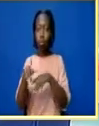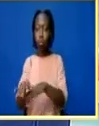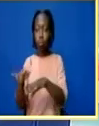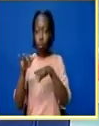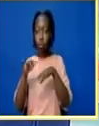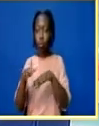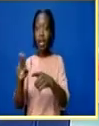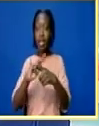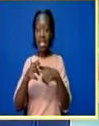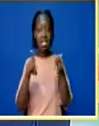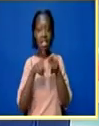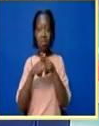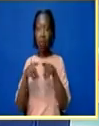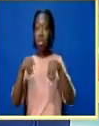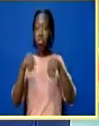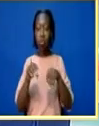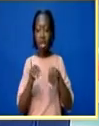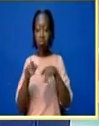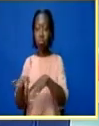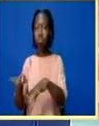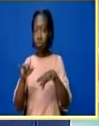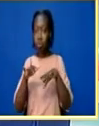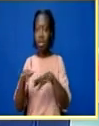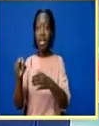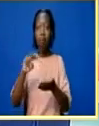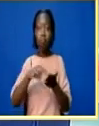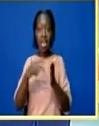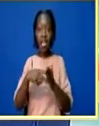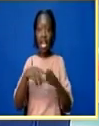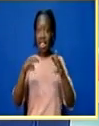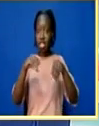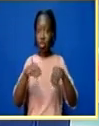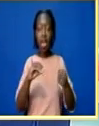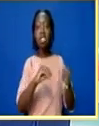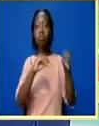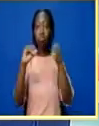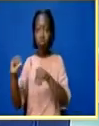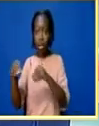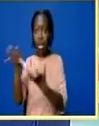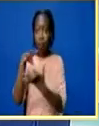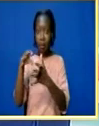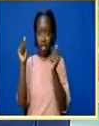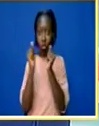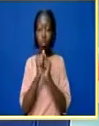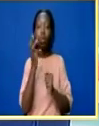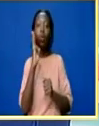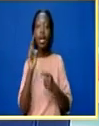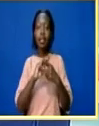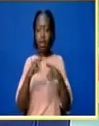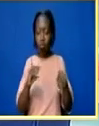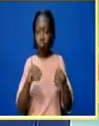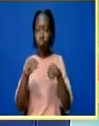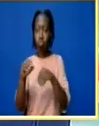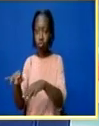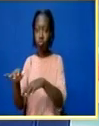is transportation. Yes. So in this type of soil erosion, mm-hmm, there it forms tiny holes, and it, mm, is usually formed,